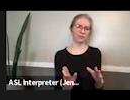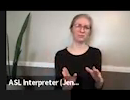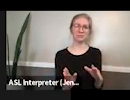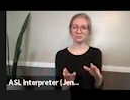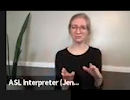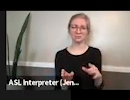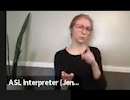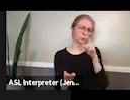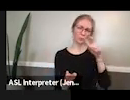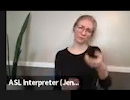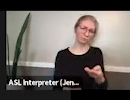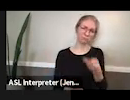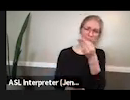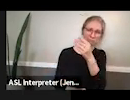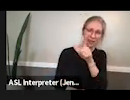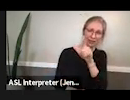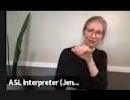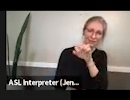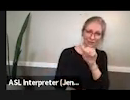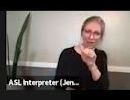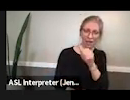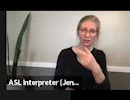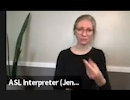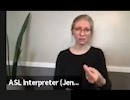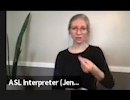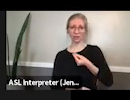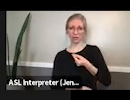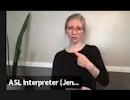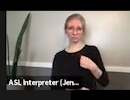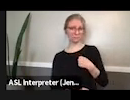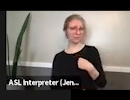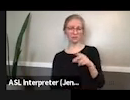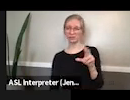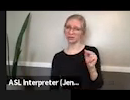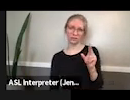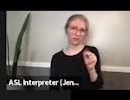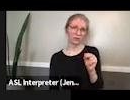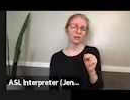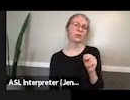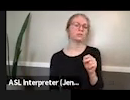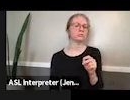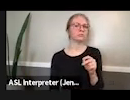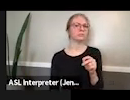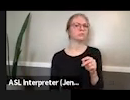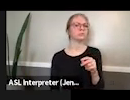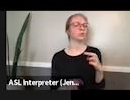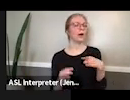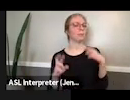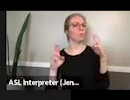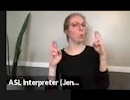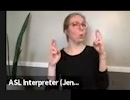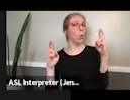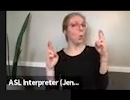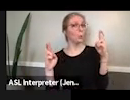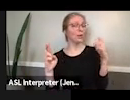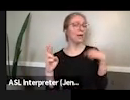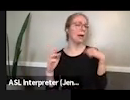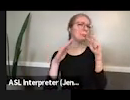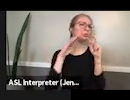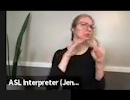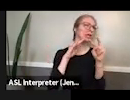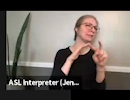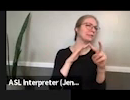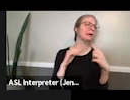You don't have to turn it into me, but I'm hoping, now I'm projecting, okay? I'm projecting and